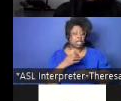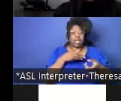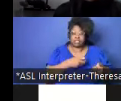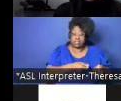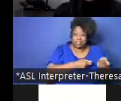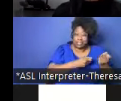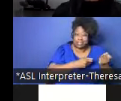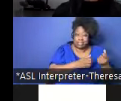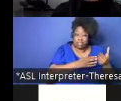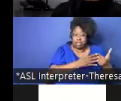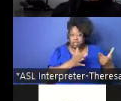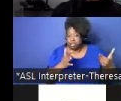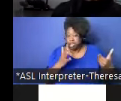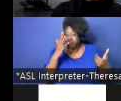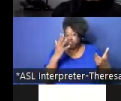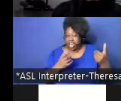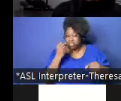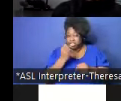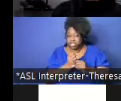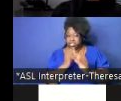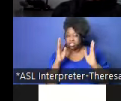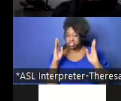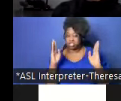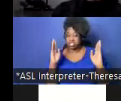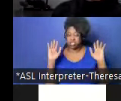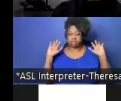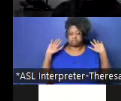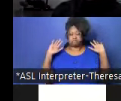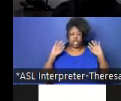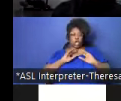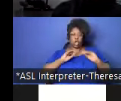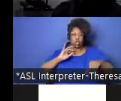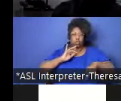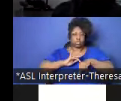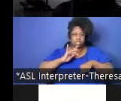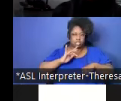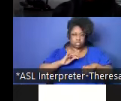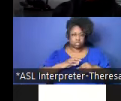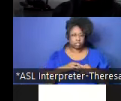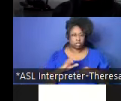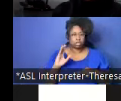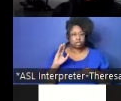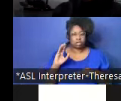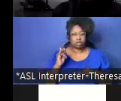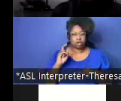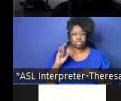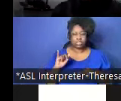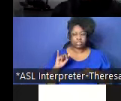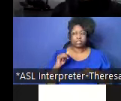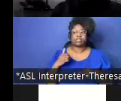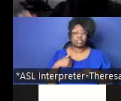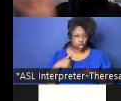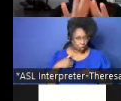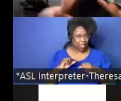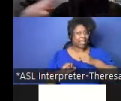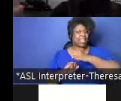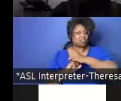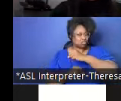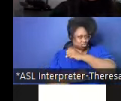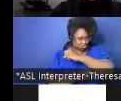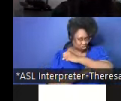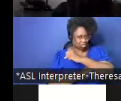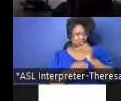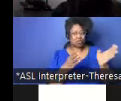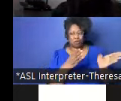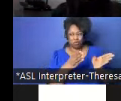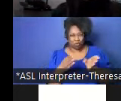Yeah, and I think that's part of where that feedback about having an infrastructure coordination council came from, right? So all the